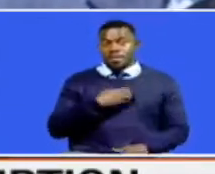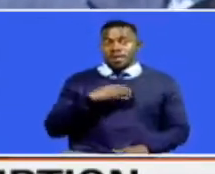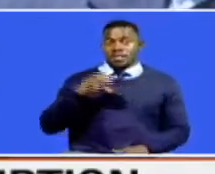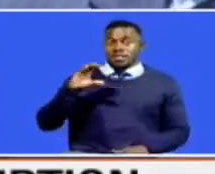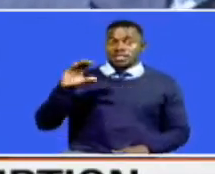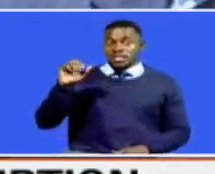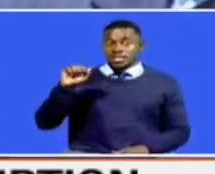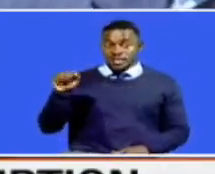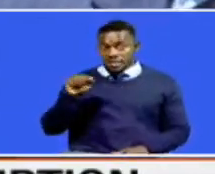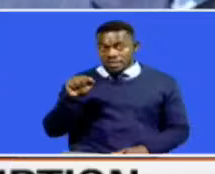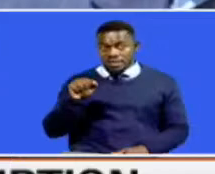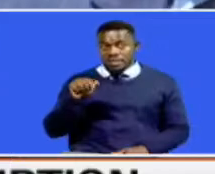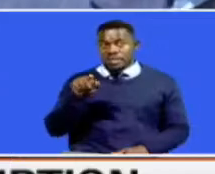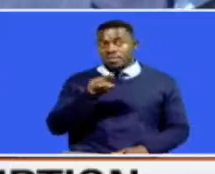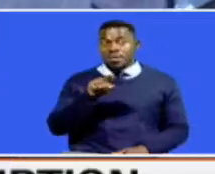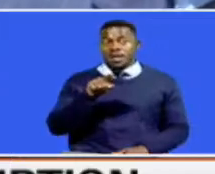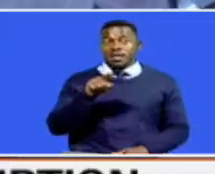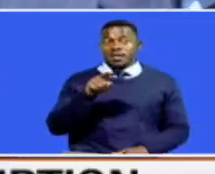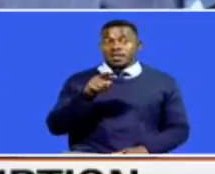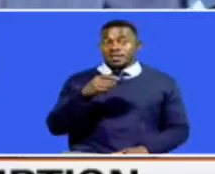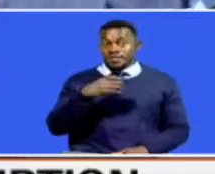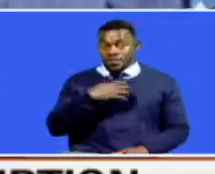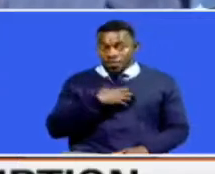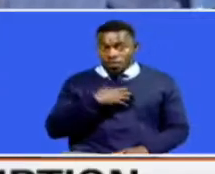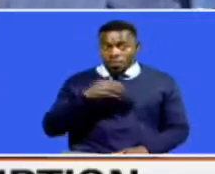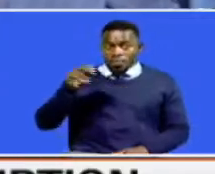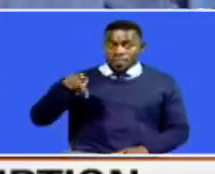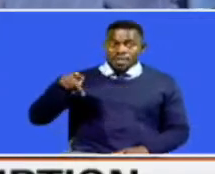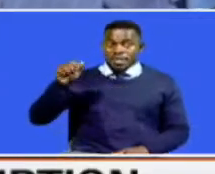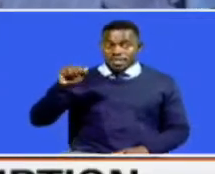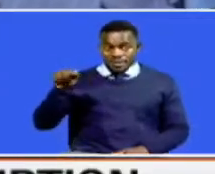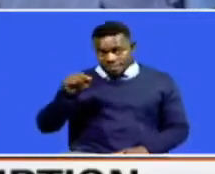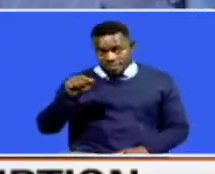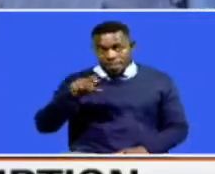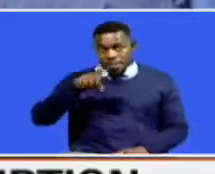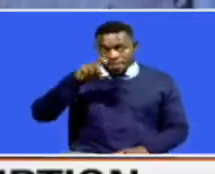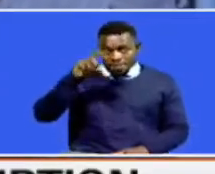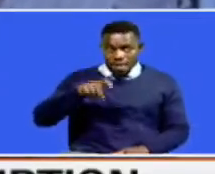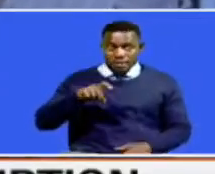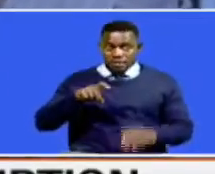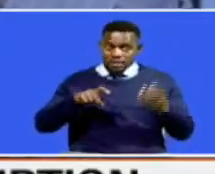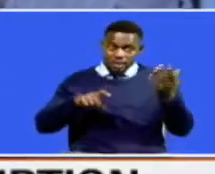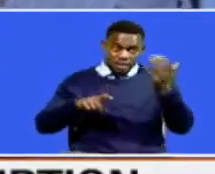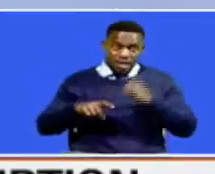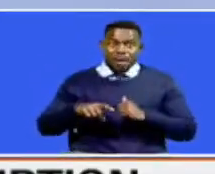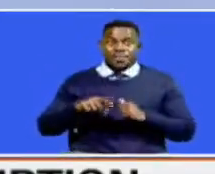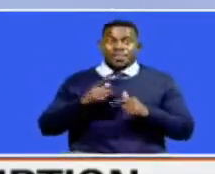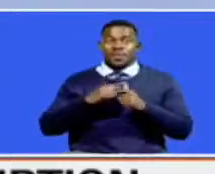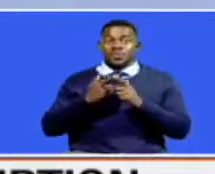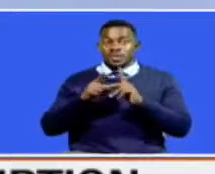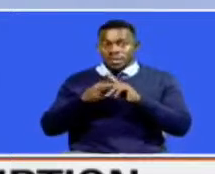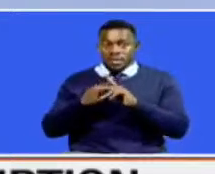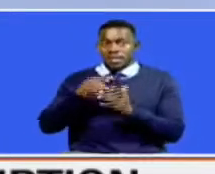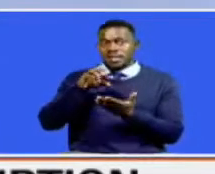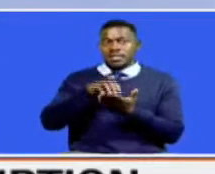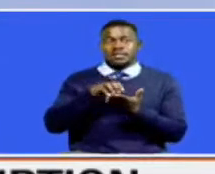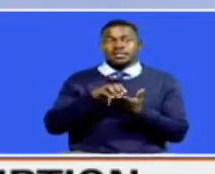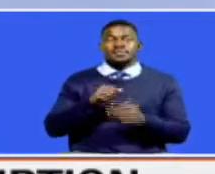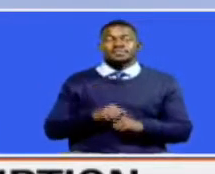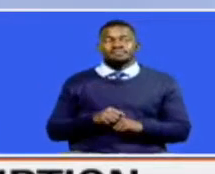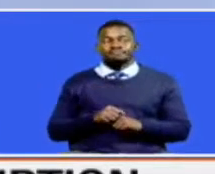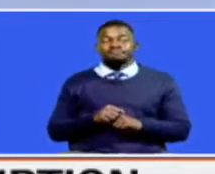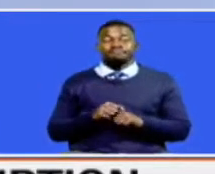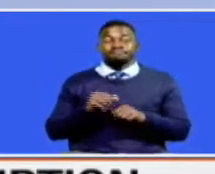PS, and some senior telecom officials to be charged. I would not like to go into names. This year's commemoration